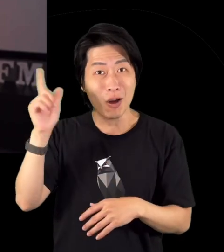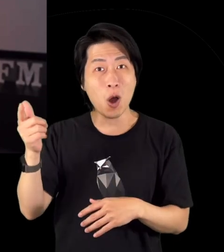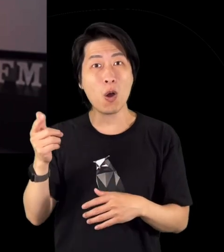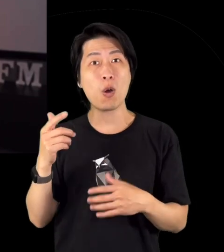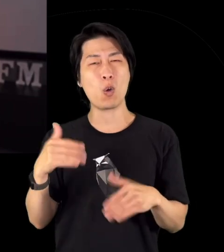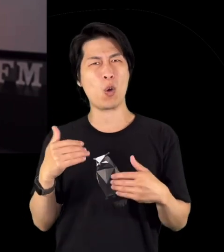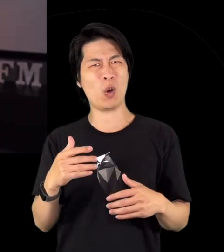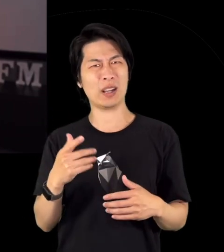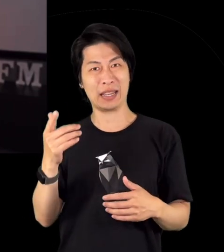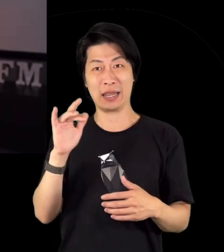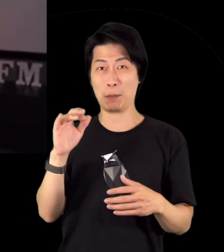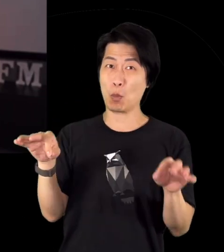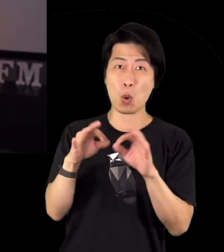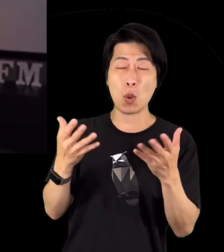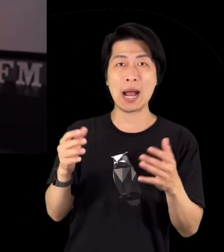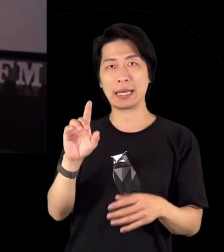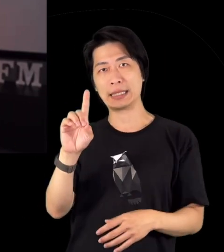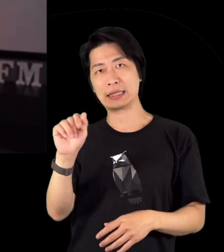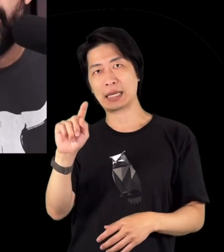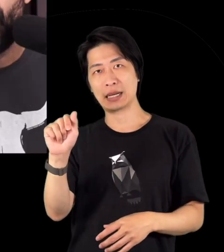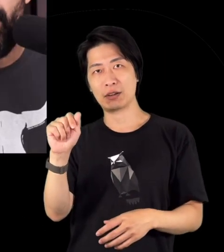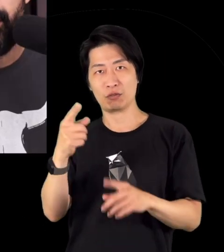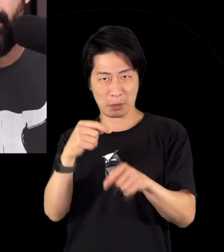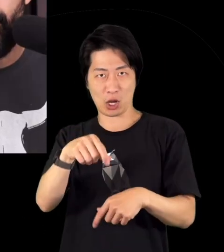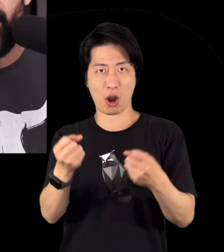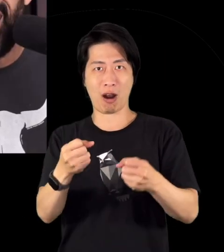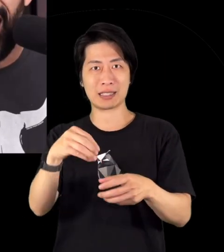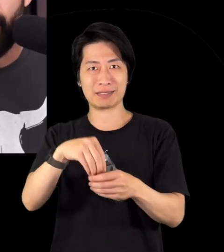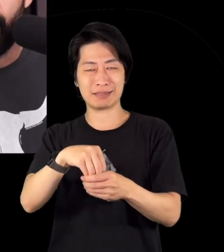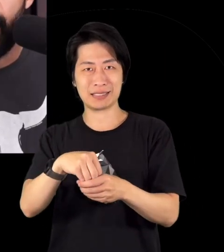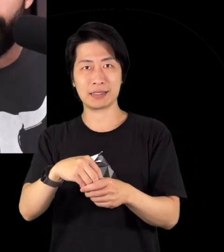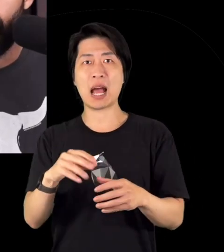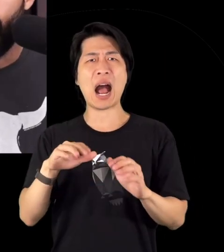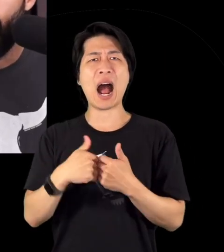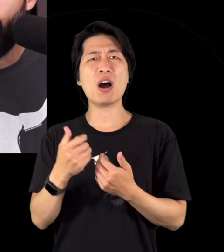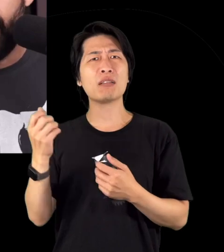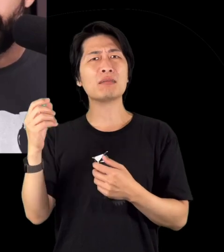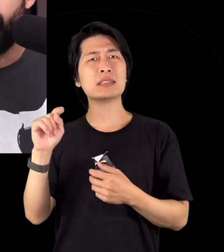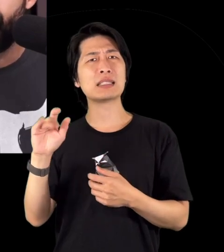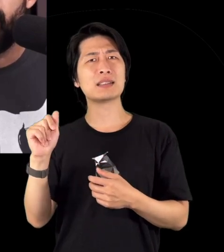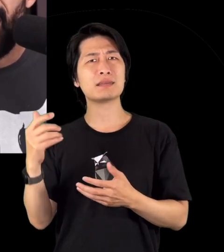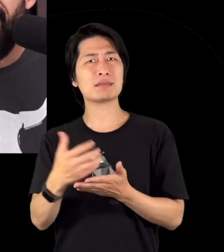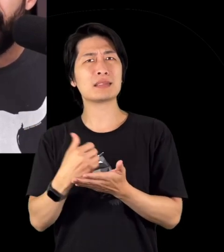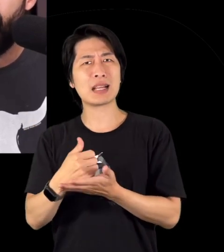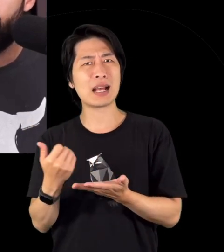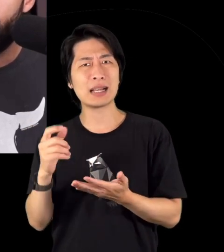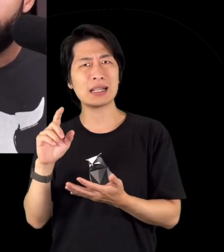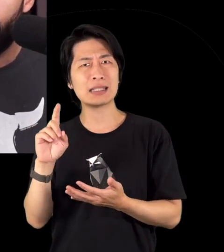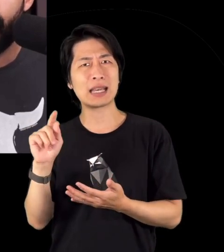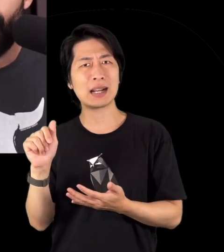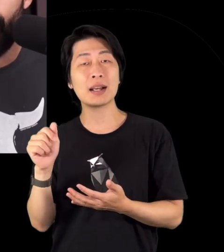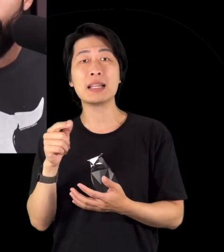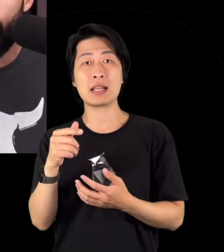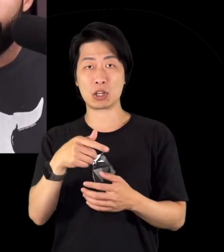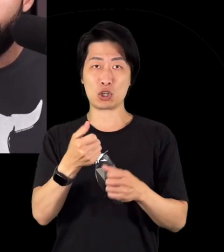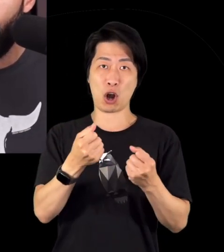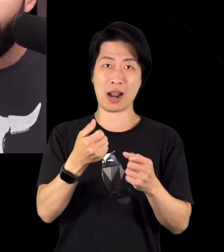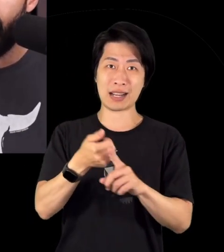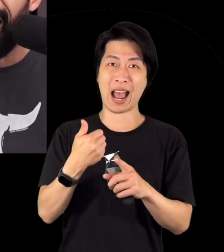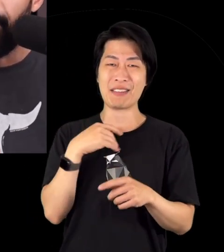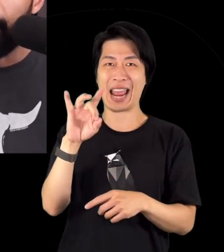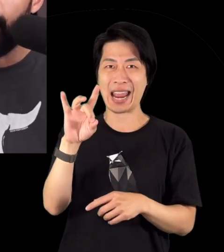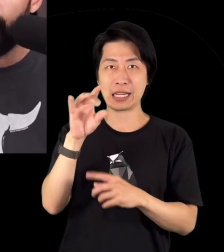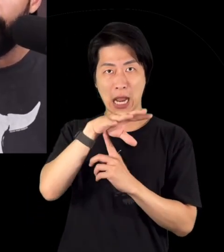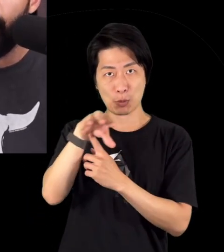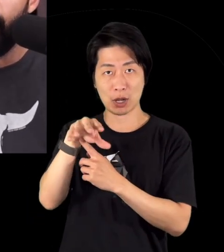data from the driving is the most important piece. And the way that the company gathers the data from the car is by using the 8-camera system that's on the cars today.